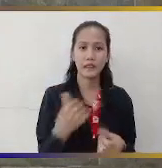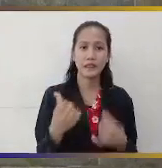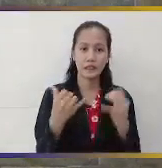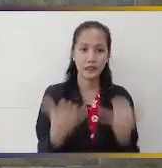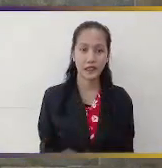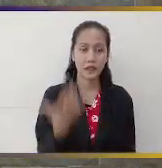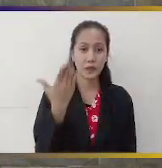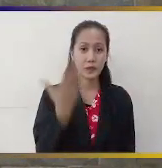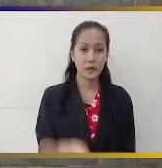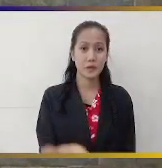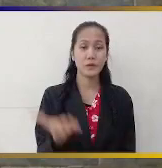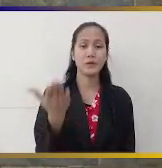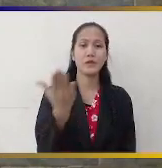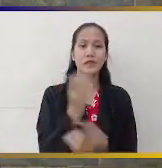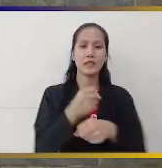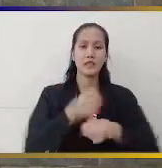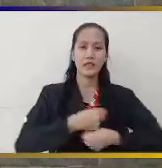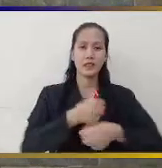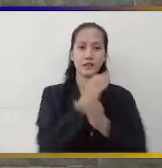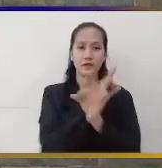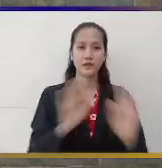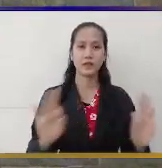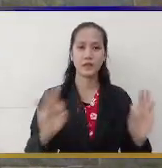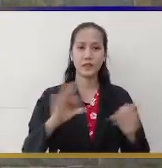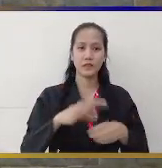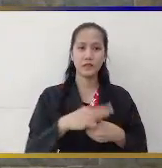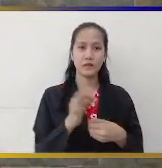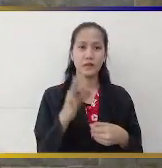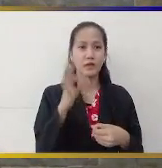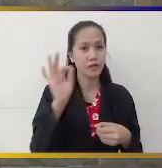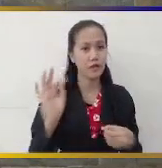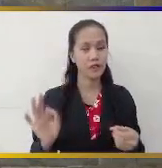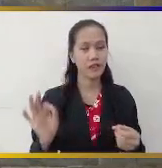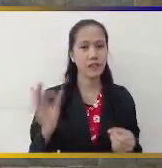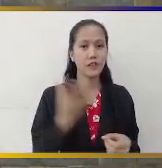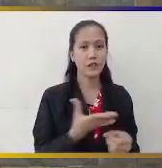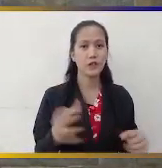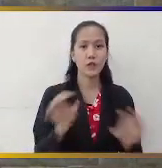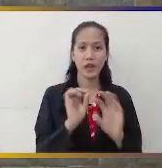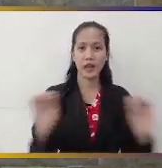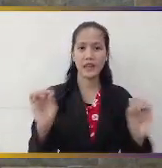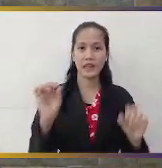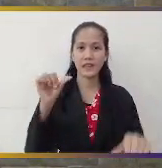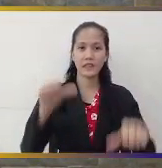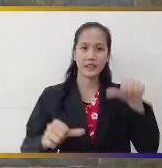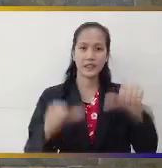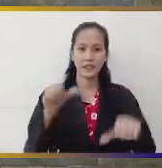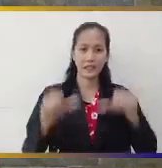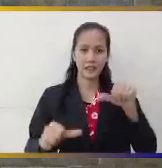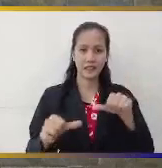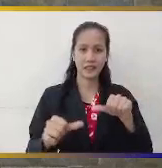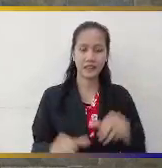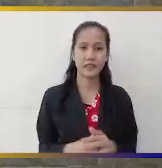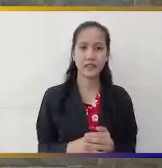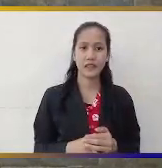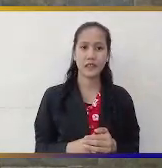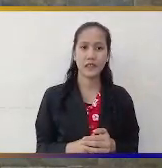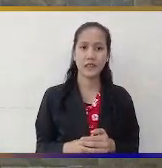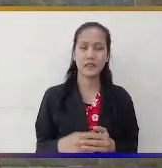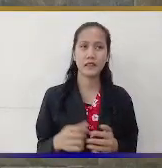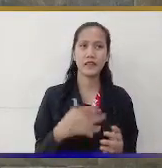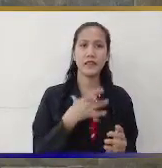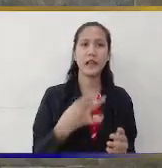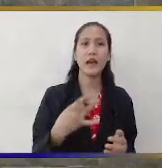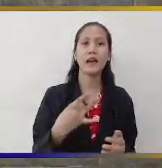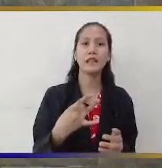to be spiritual. You don't have to doubt like the choir up here, like that young lady just singing about